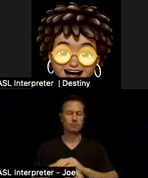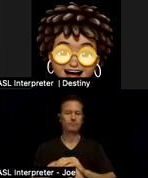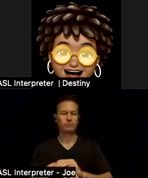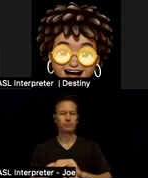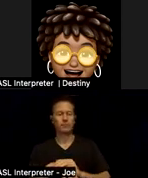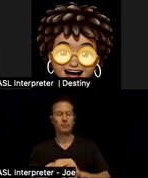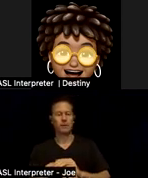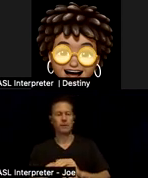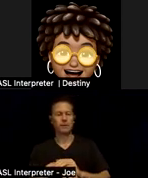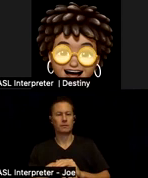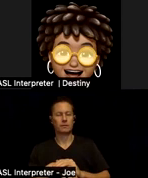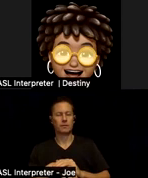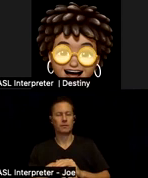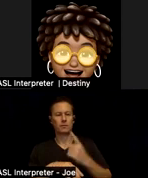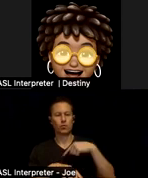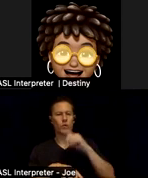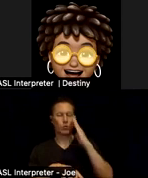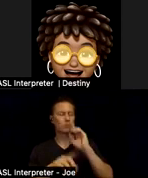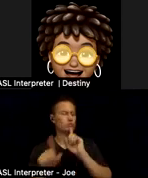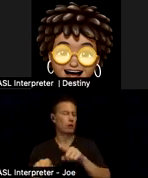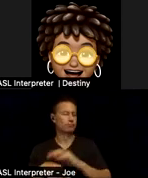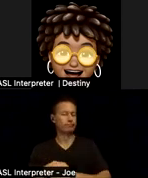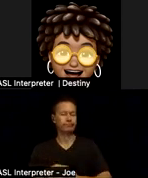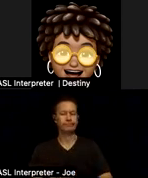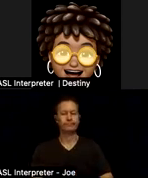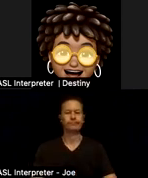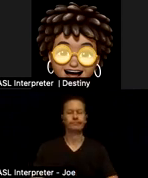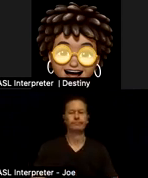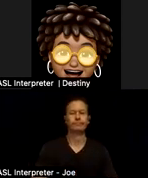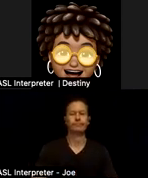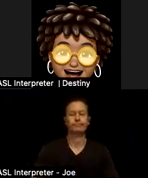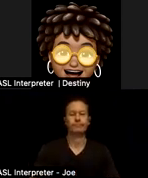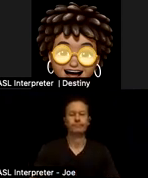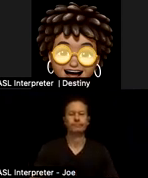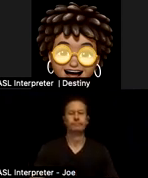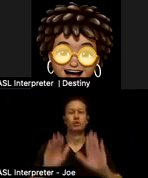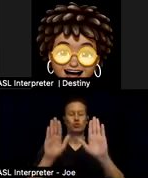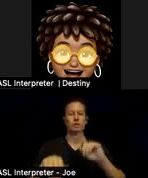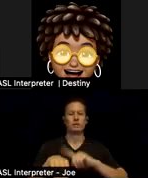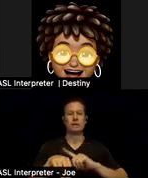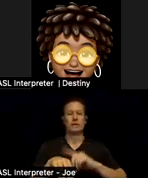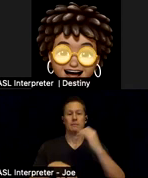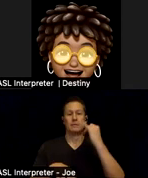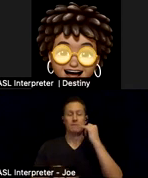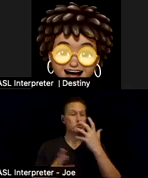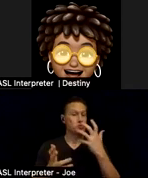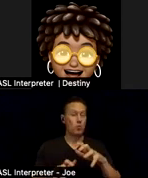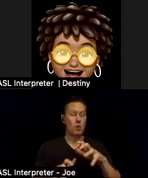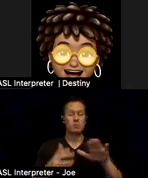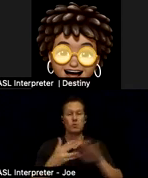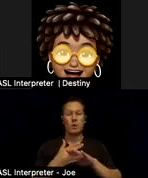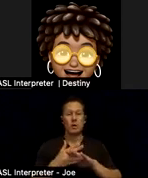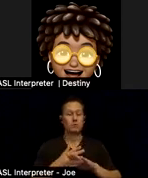way, I'll get them. Yeah, this is a really great time if you don't want to take a break to ask